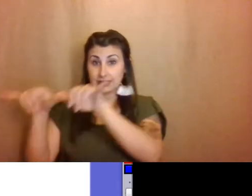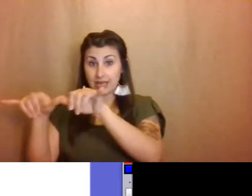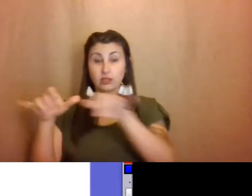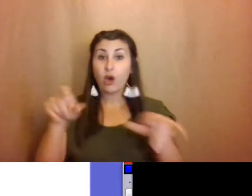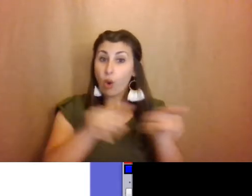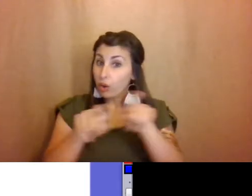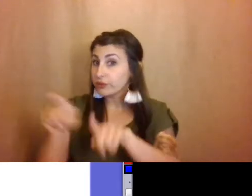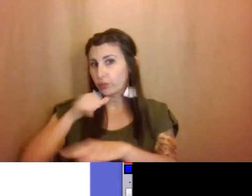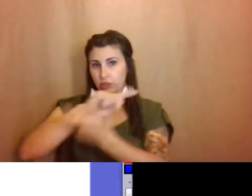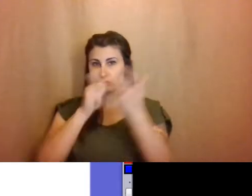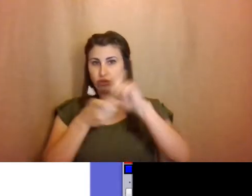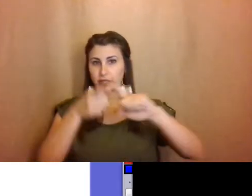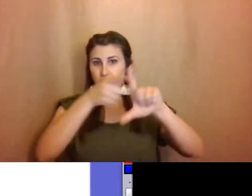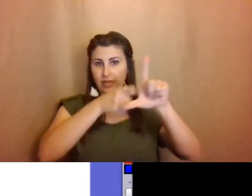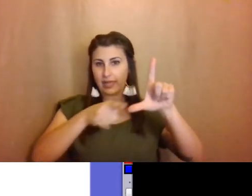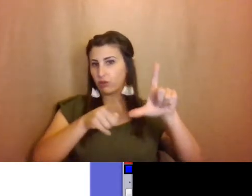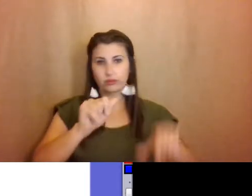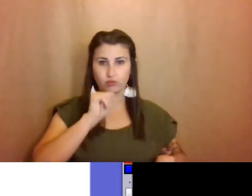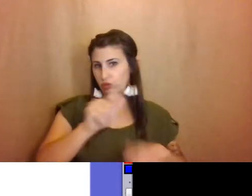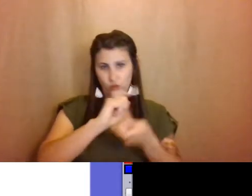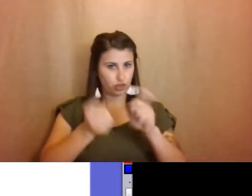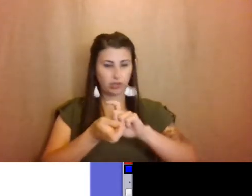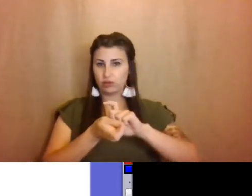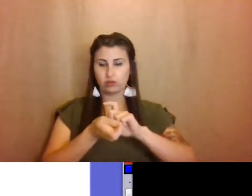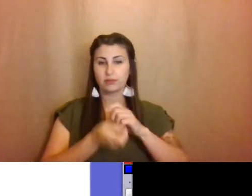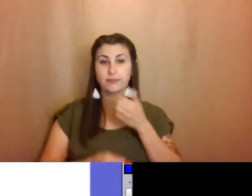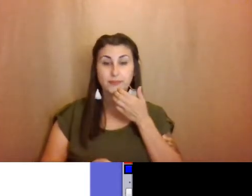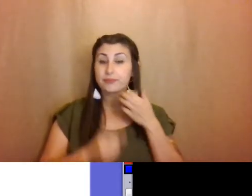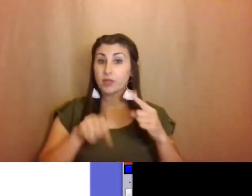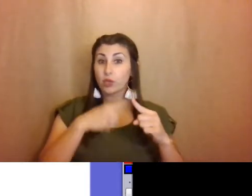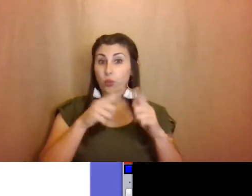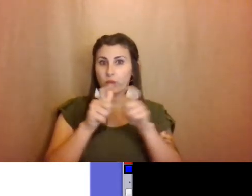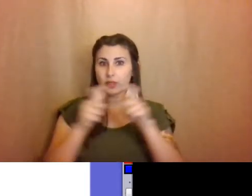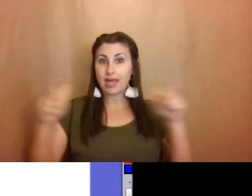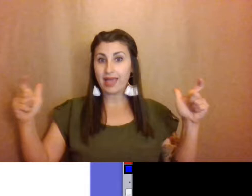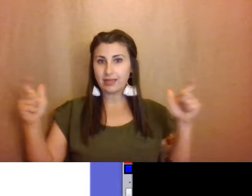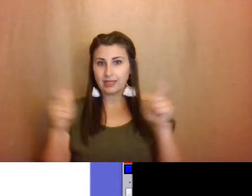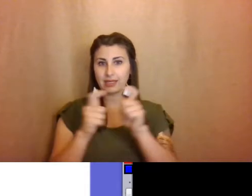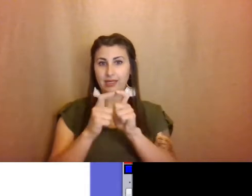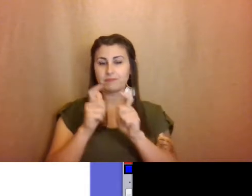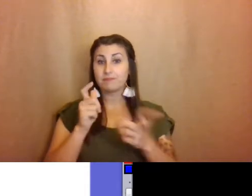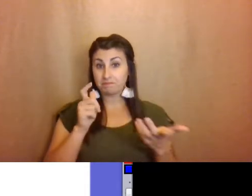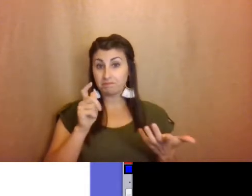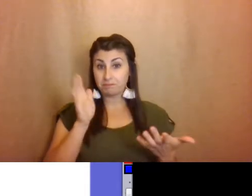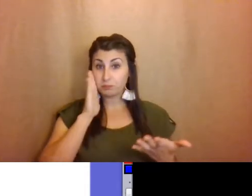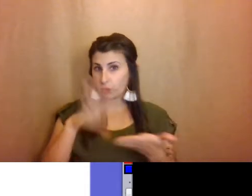No change to size or angles.